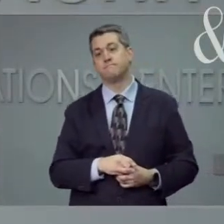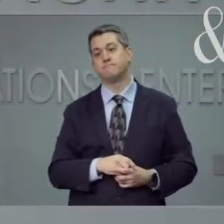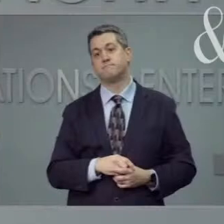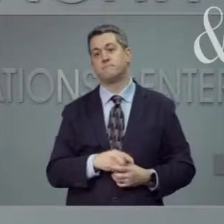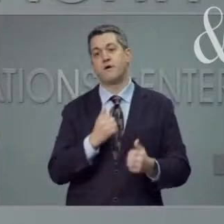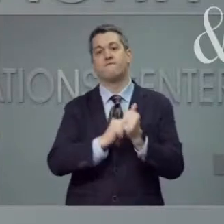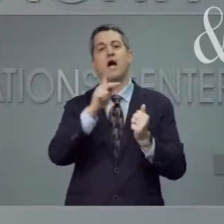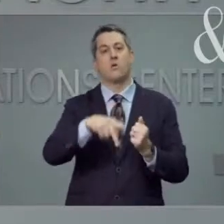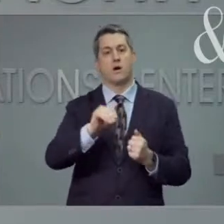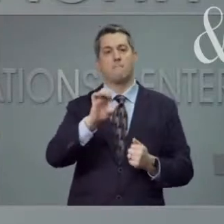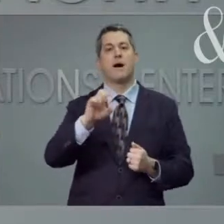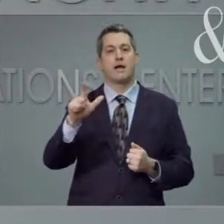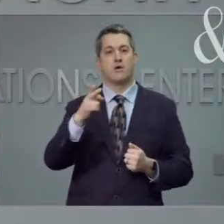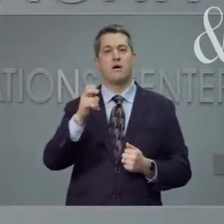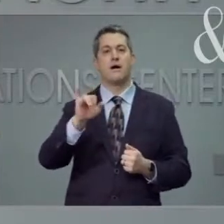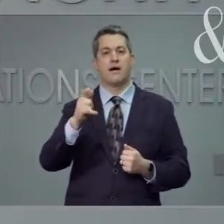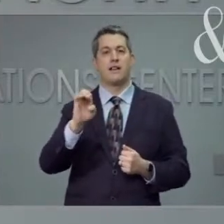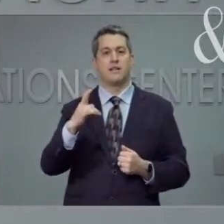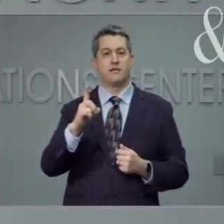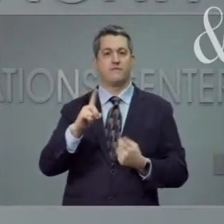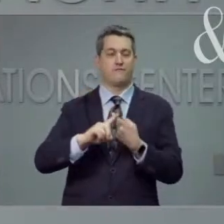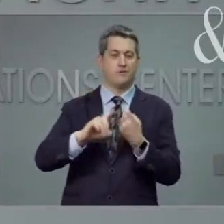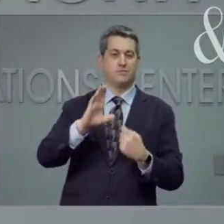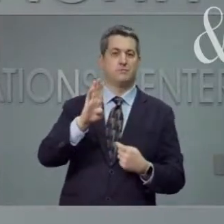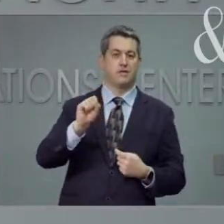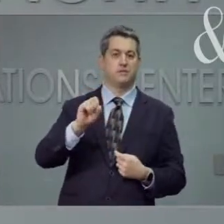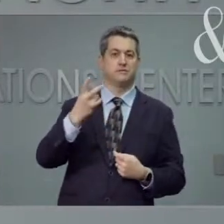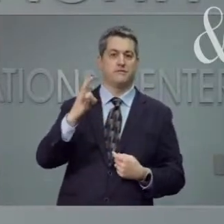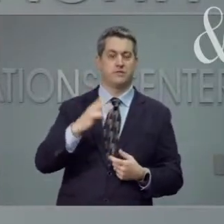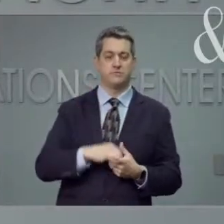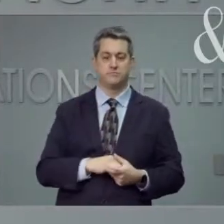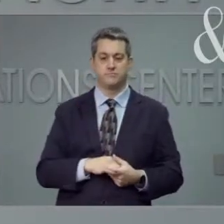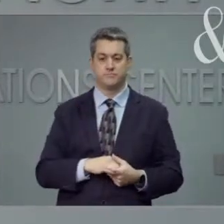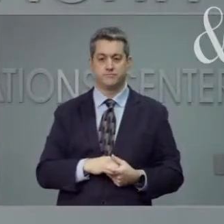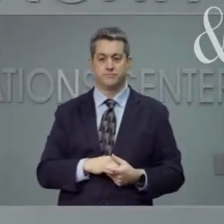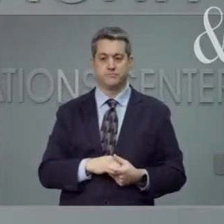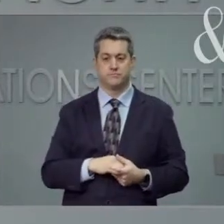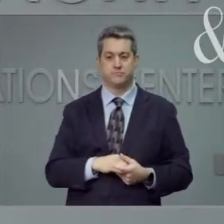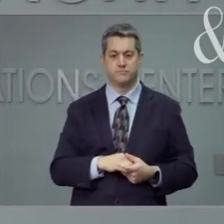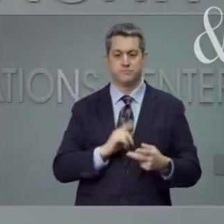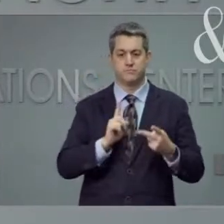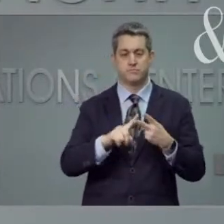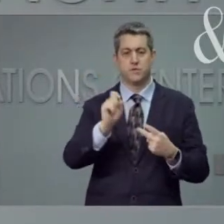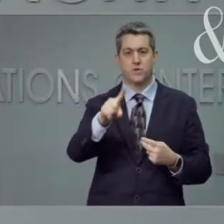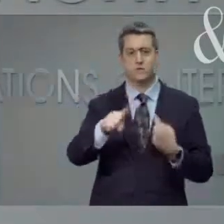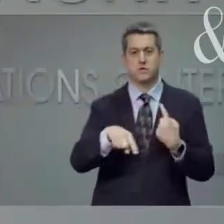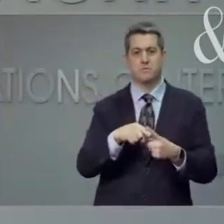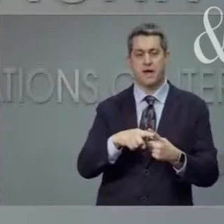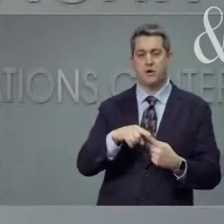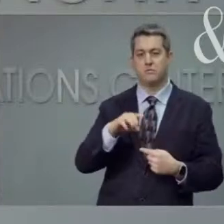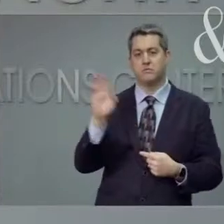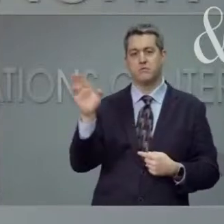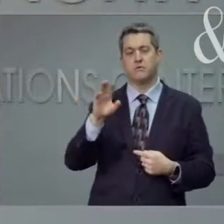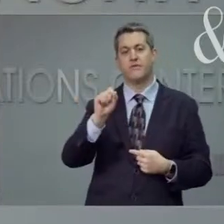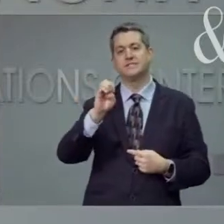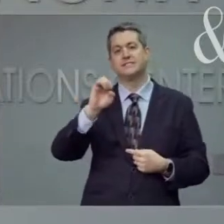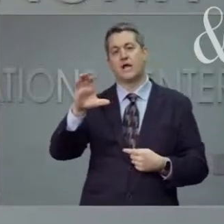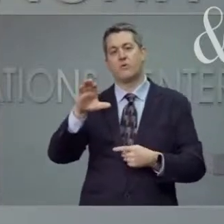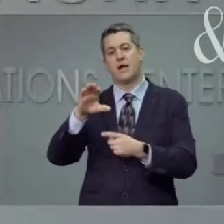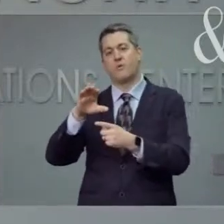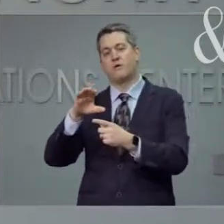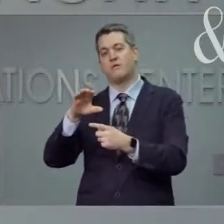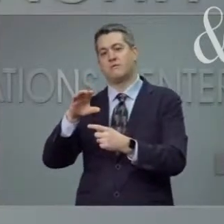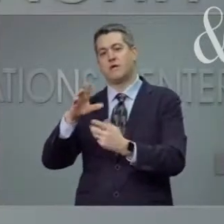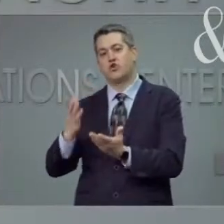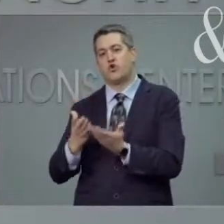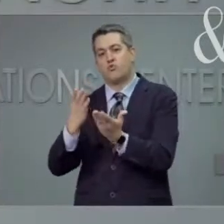Follow-up, Michael Hyland, CBS 17. I also have a question related to the directive that Dr. Cohen has issued. Several elements